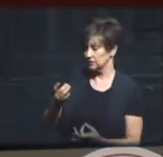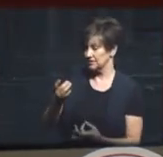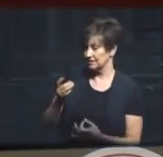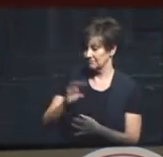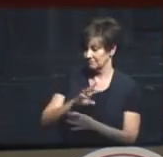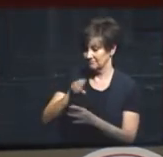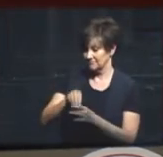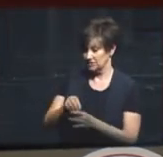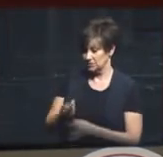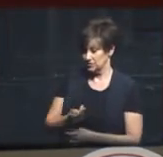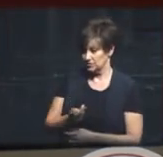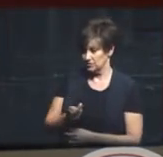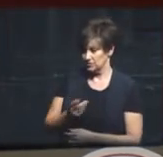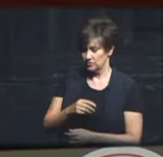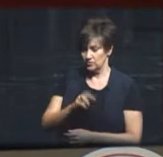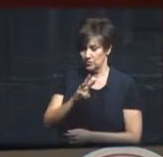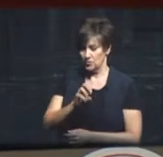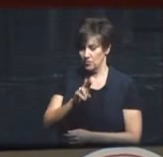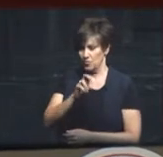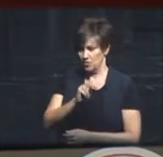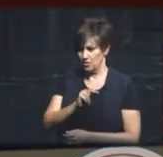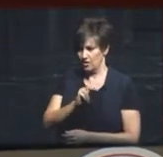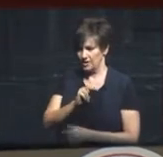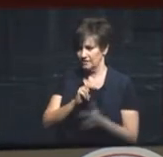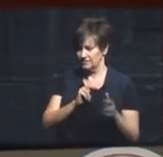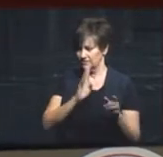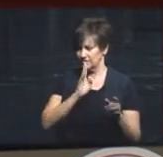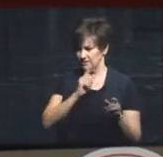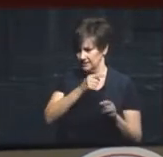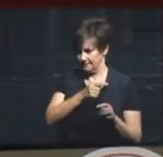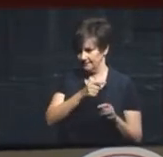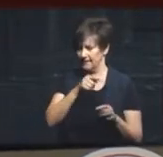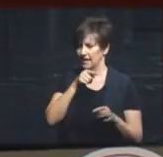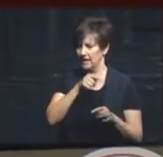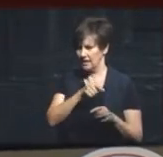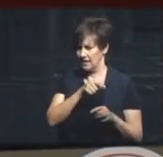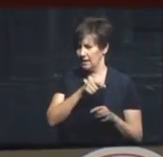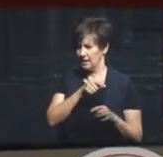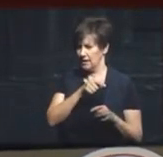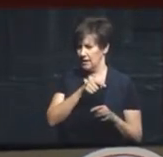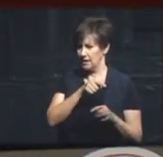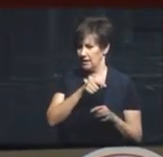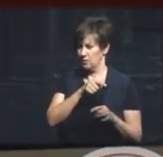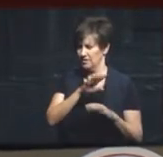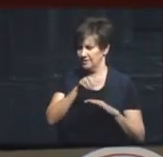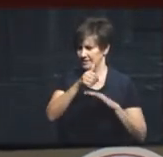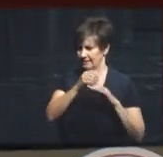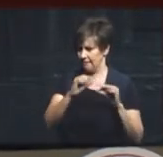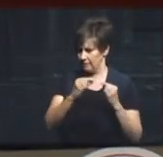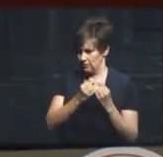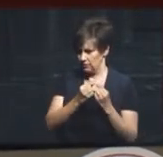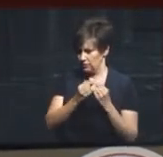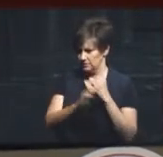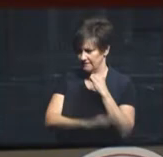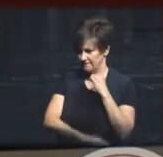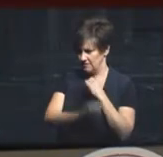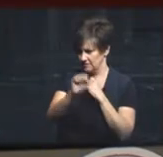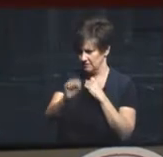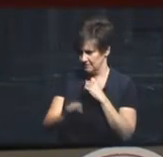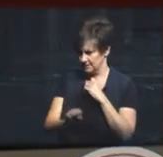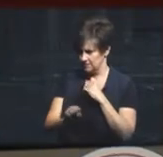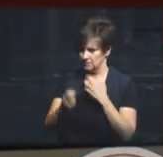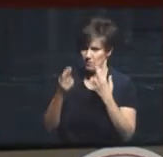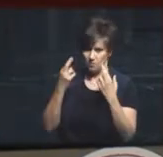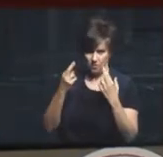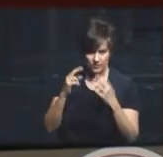engaging with these, Warren Epstein is the person to talk to, and he'll be assembling these groups fall semester and